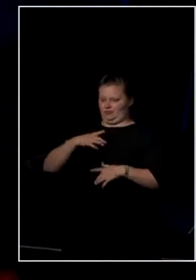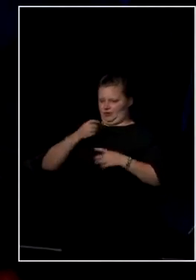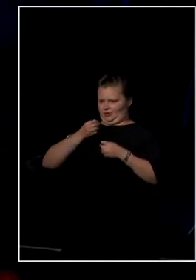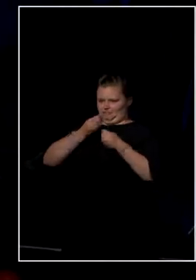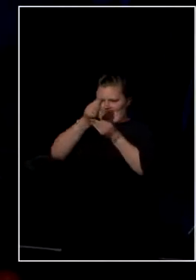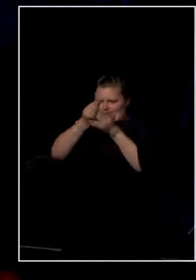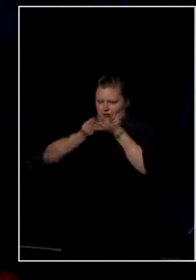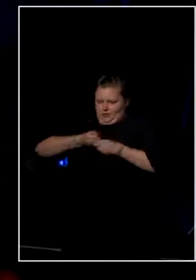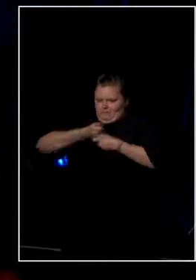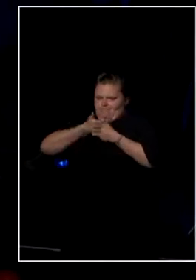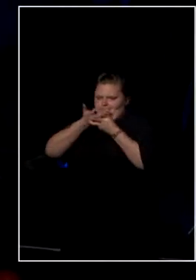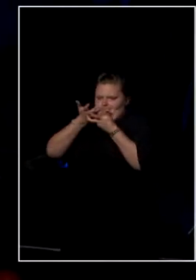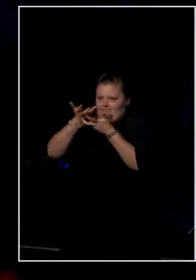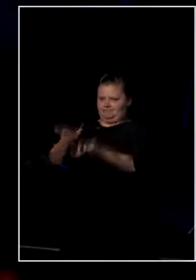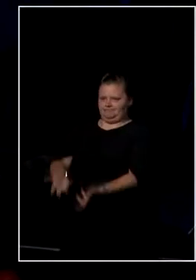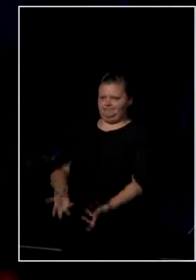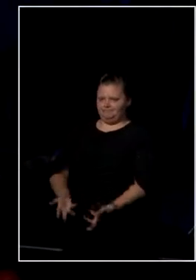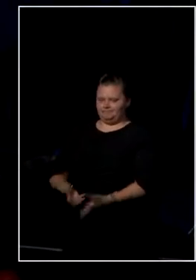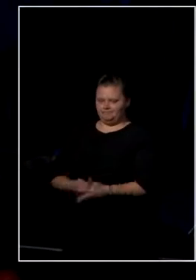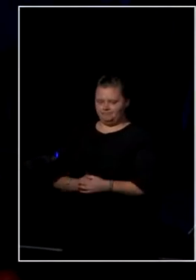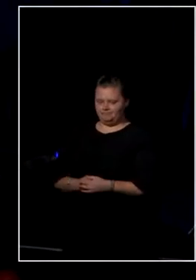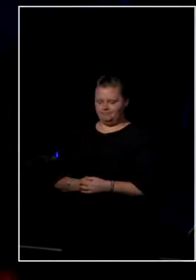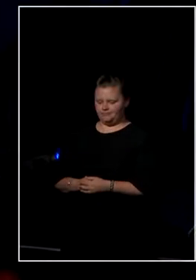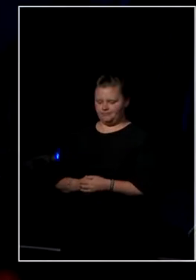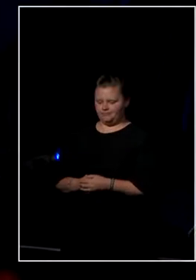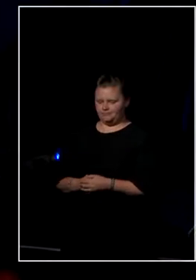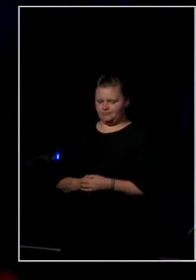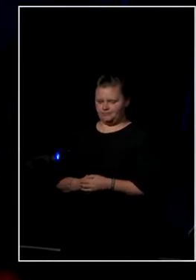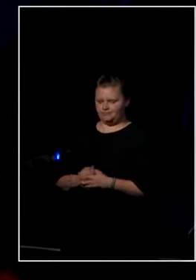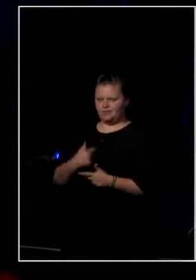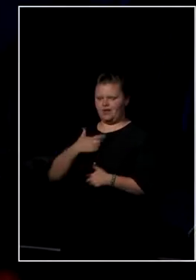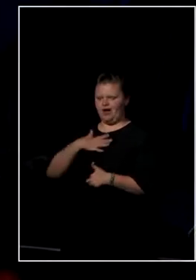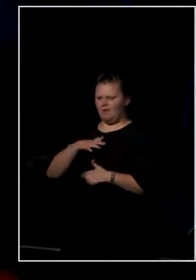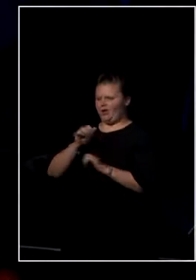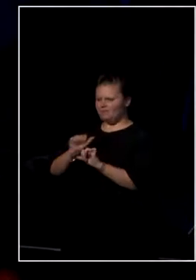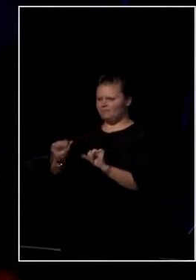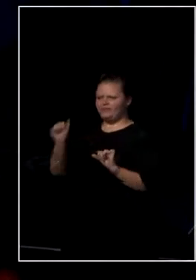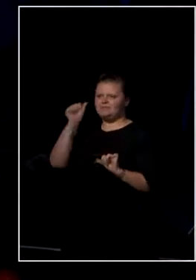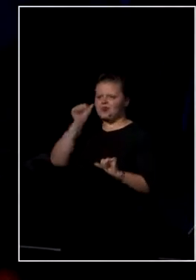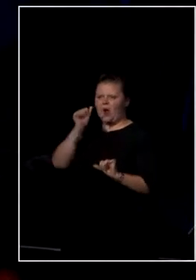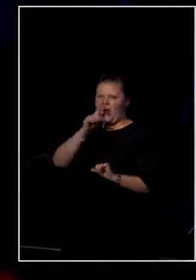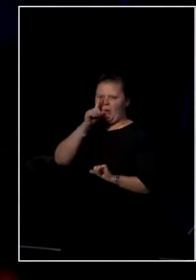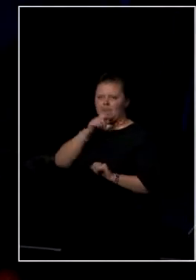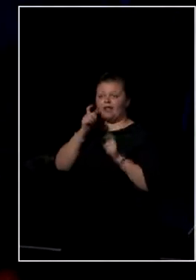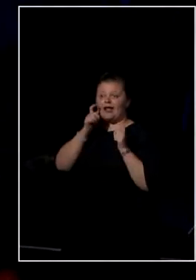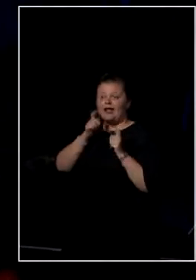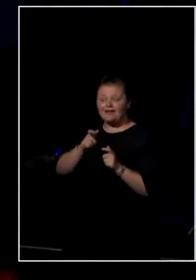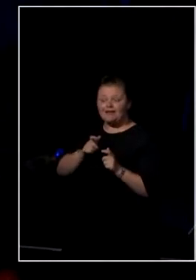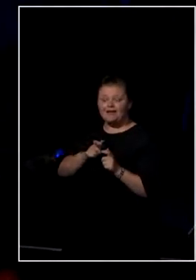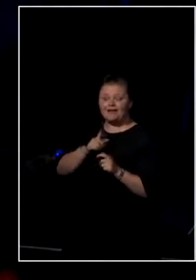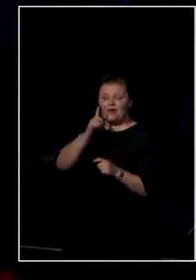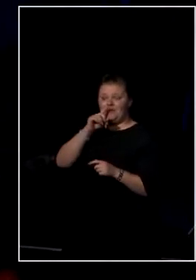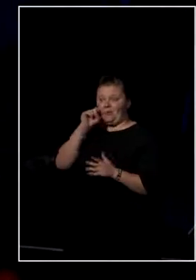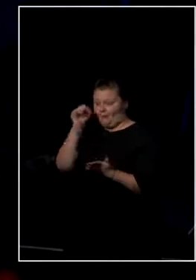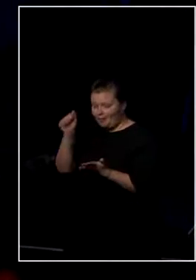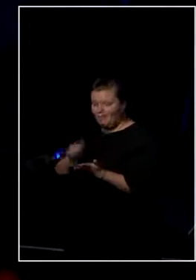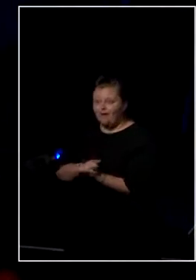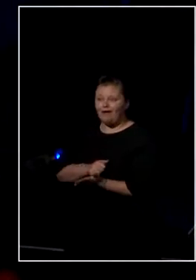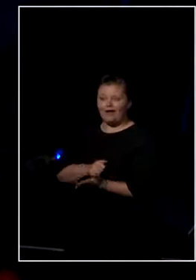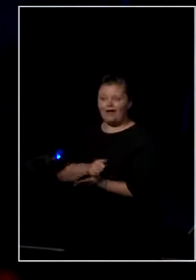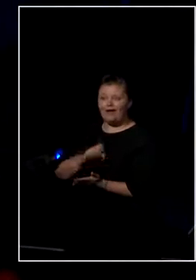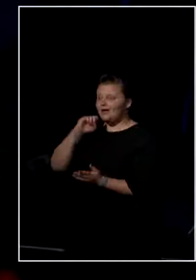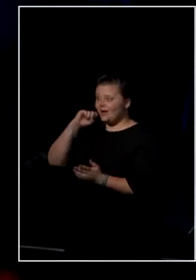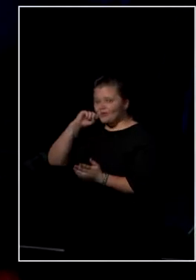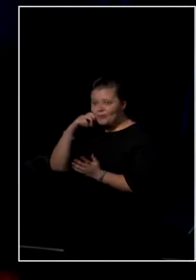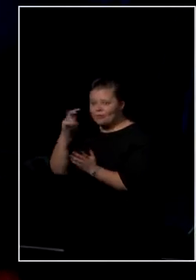story. And I want them to know that people care and that people will buy it and people will read